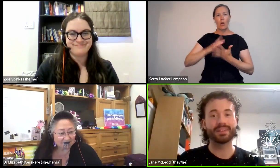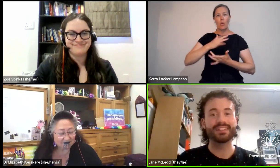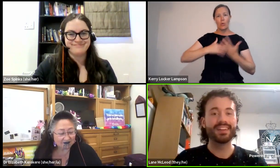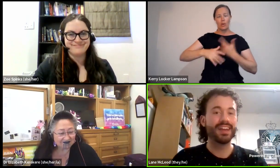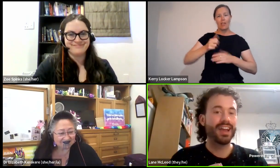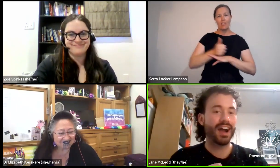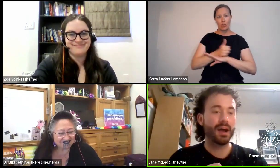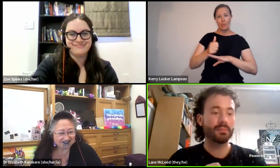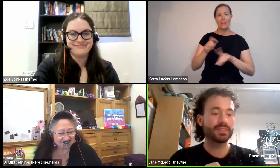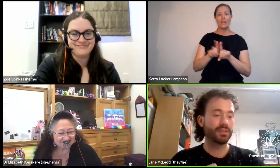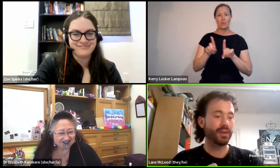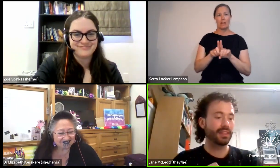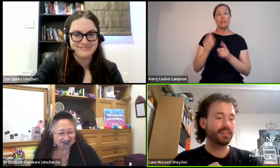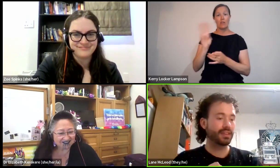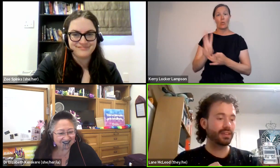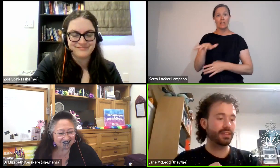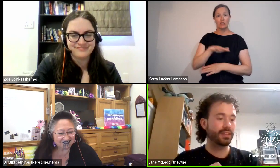for the summer.